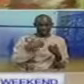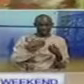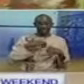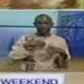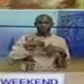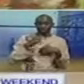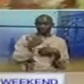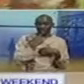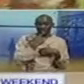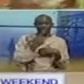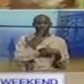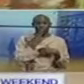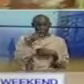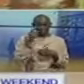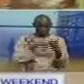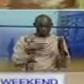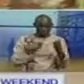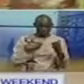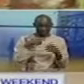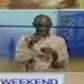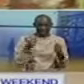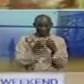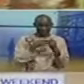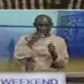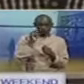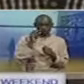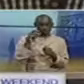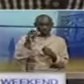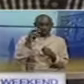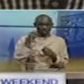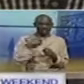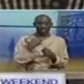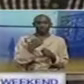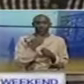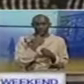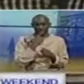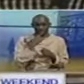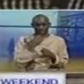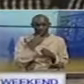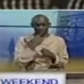Turkana communities that led to a hostage situation in Lorokon village in Turkana South.